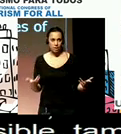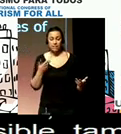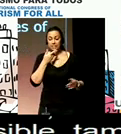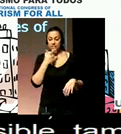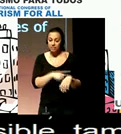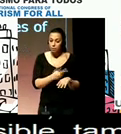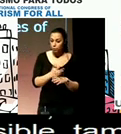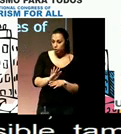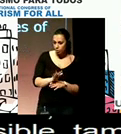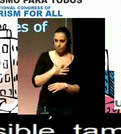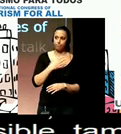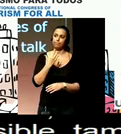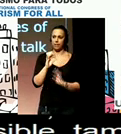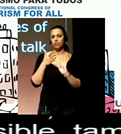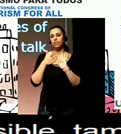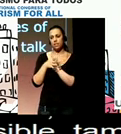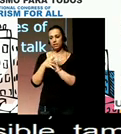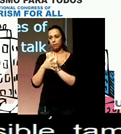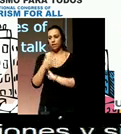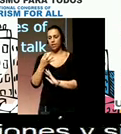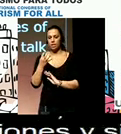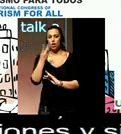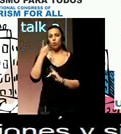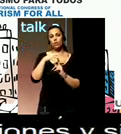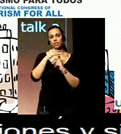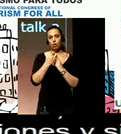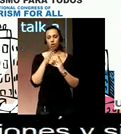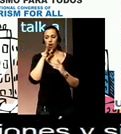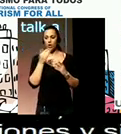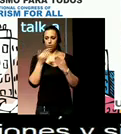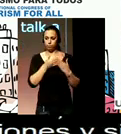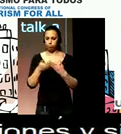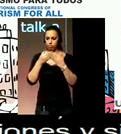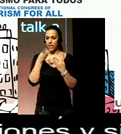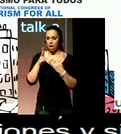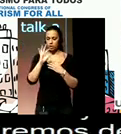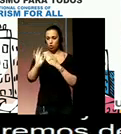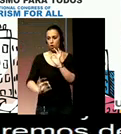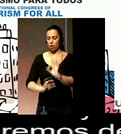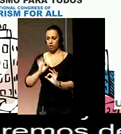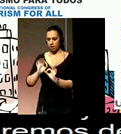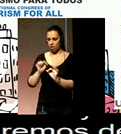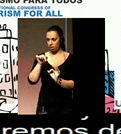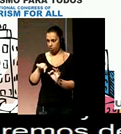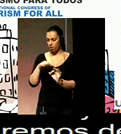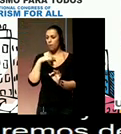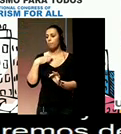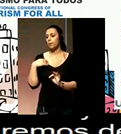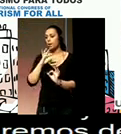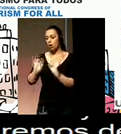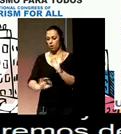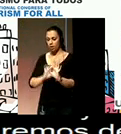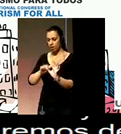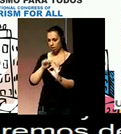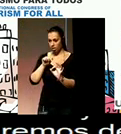a little bit about a case study, which is about an organisation which has tried to systematically tackle the